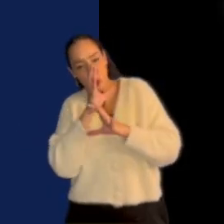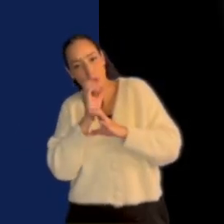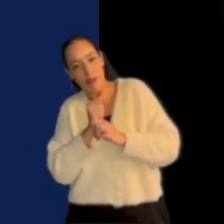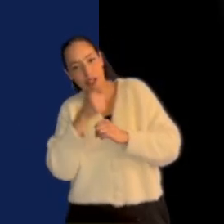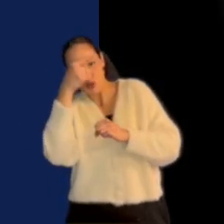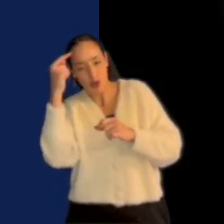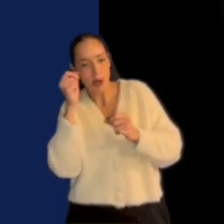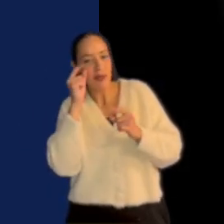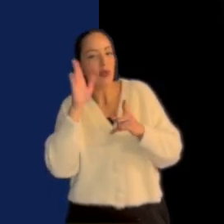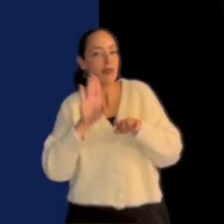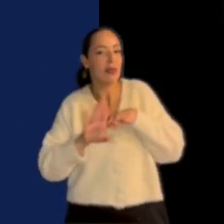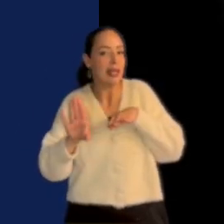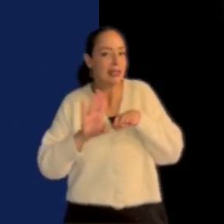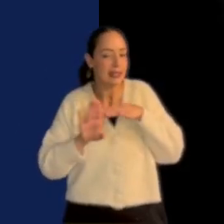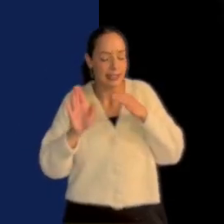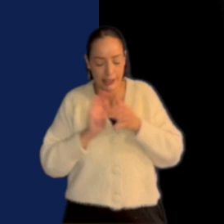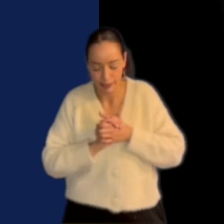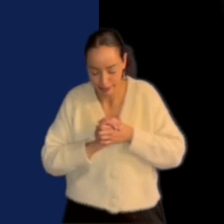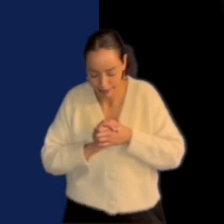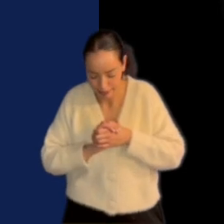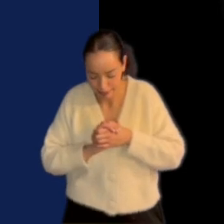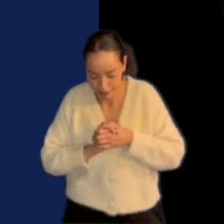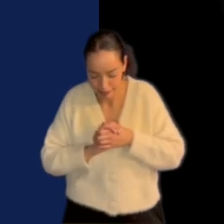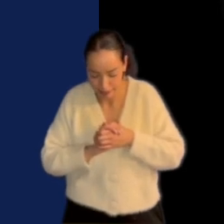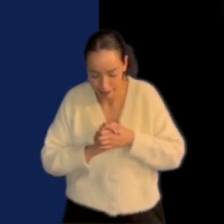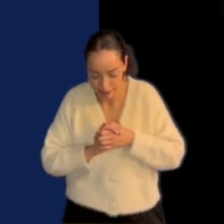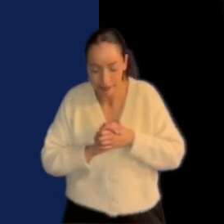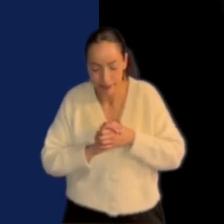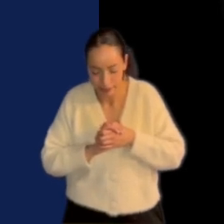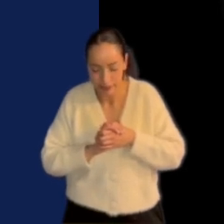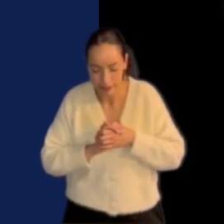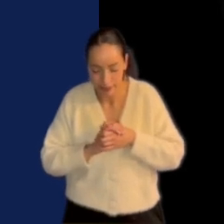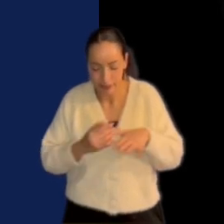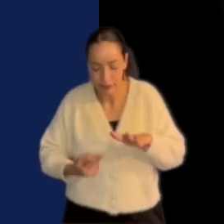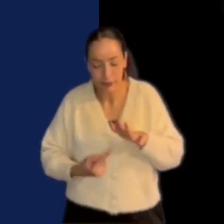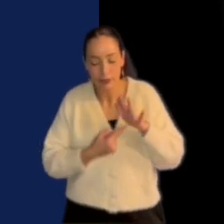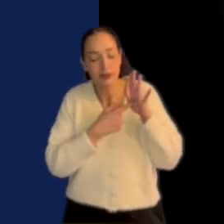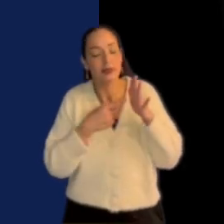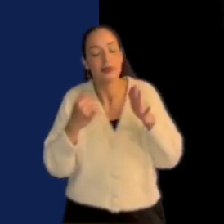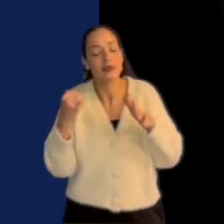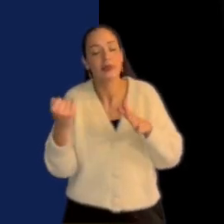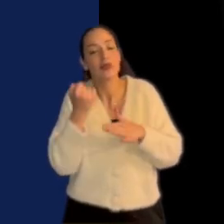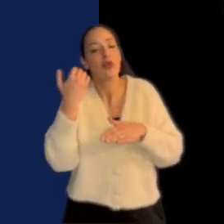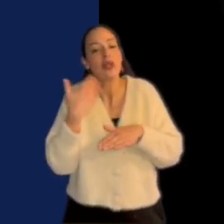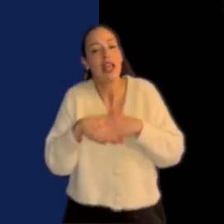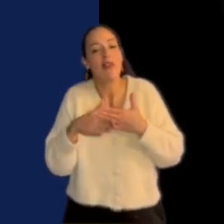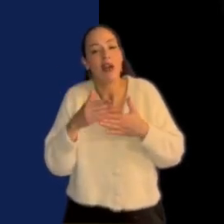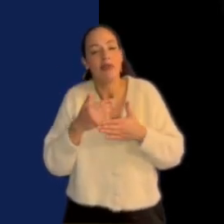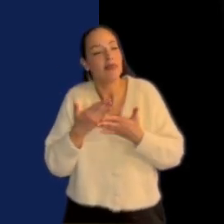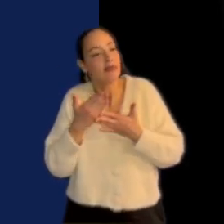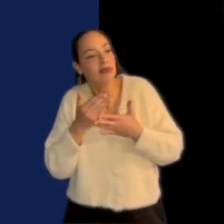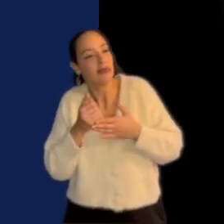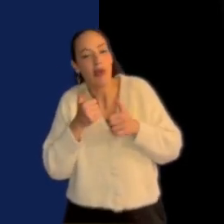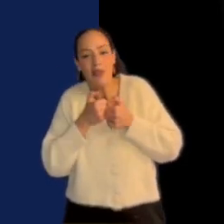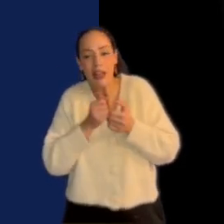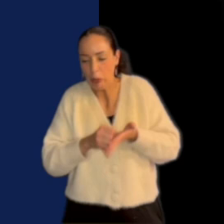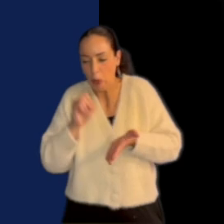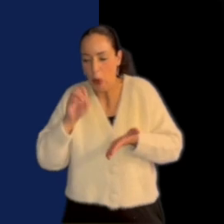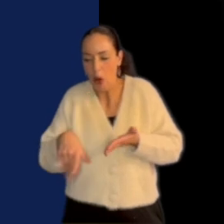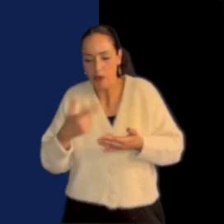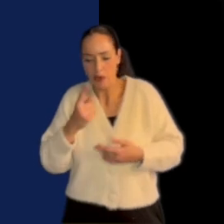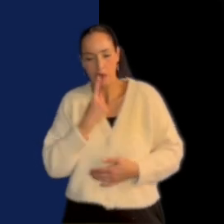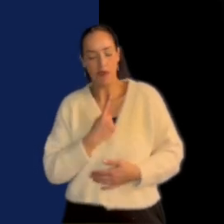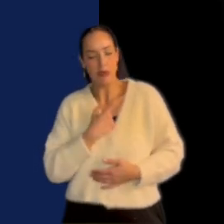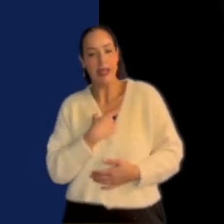significantly, though, we should never underestimate the value and impact of simply being human. So often in the accounts of my research participants,